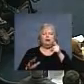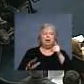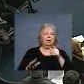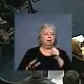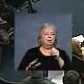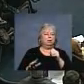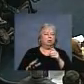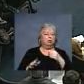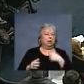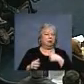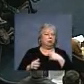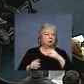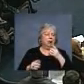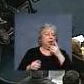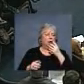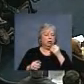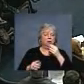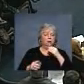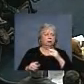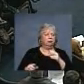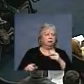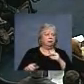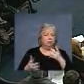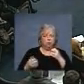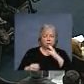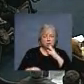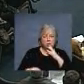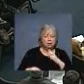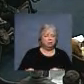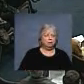so you had your light on, so I'm calling on you. If you want to speak.